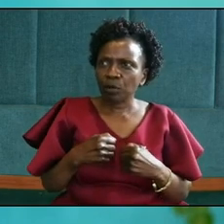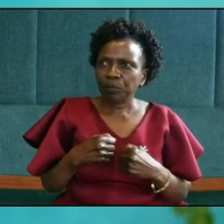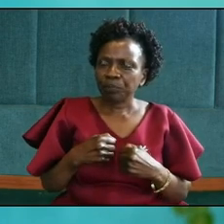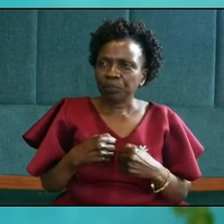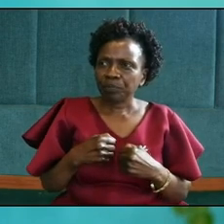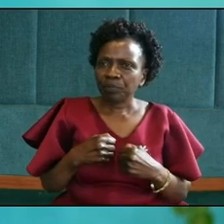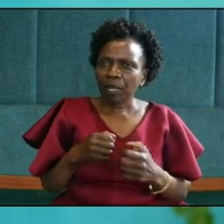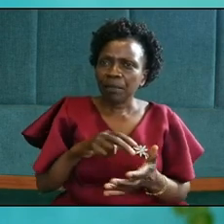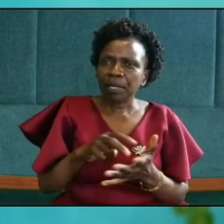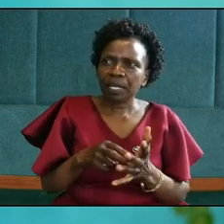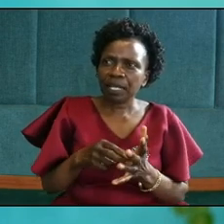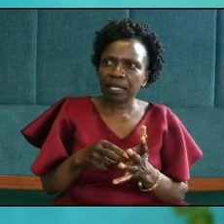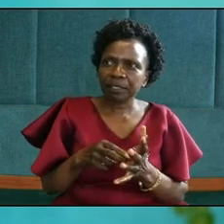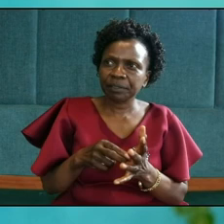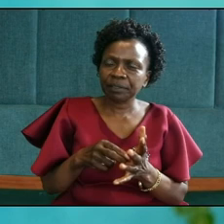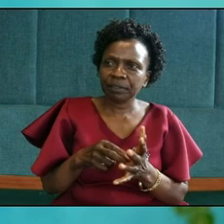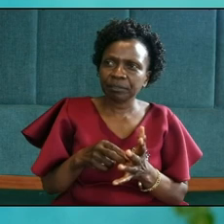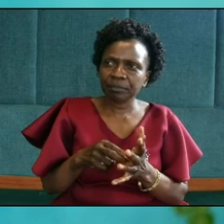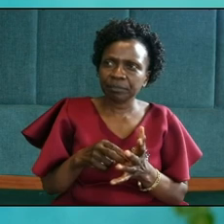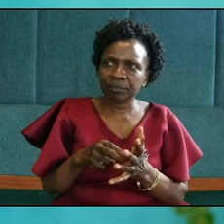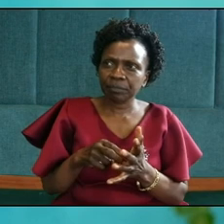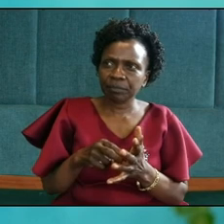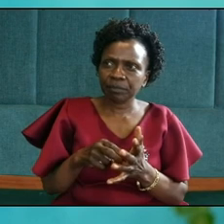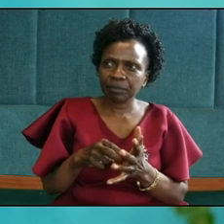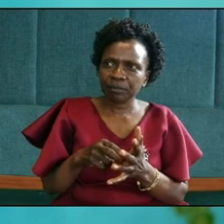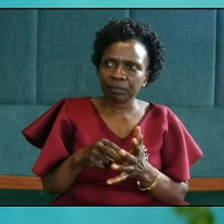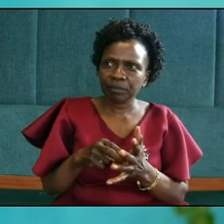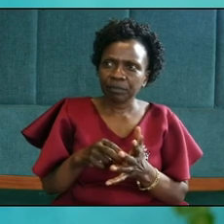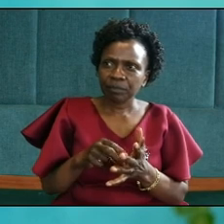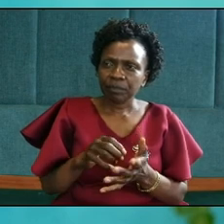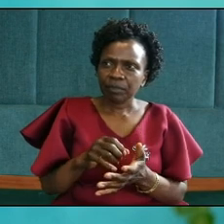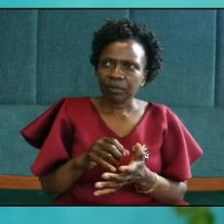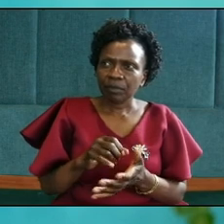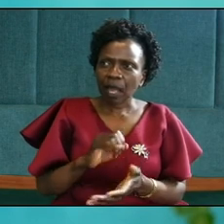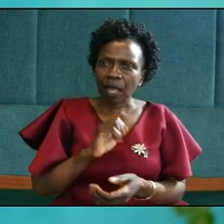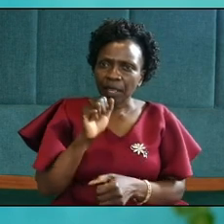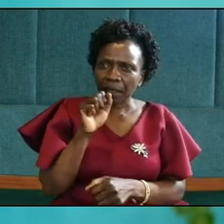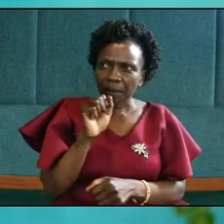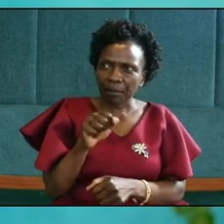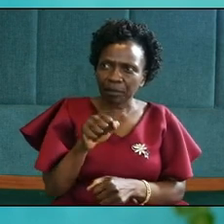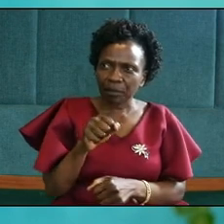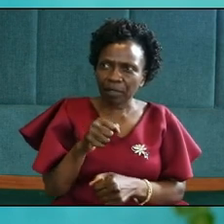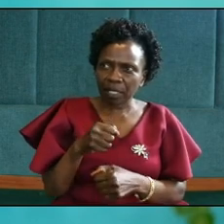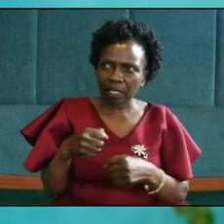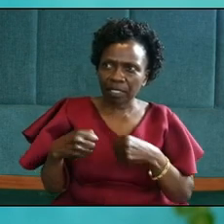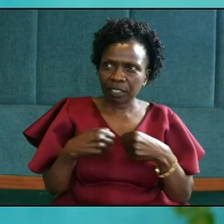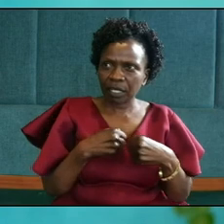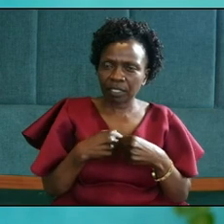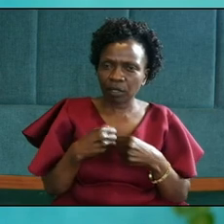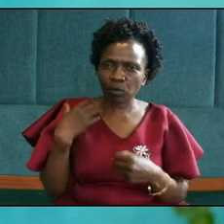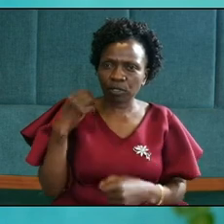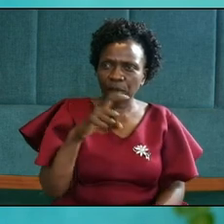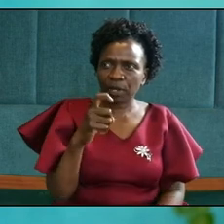can handle it, or I'll be challenged, or I will refer, A, B, C. I could, I'll be challenged, I will refer. Question